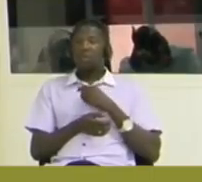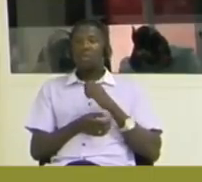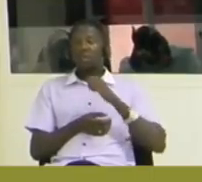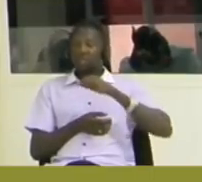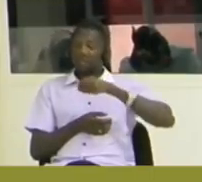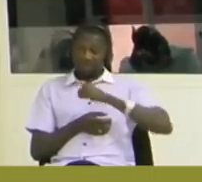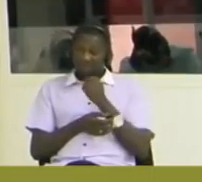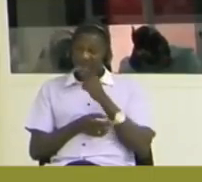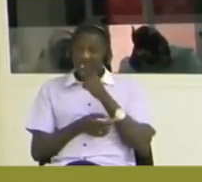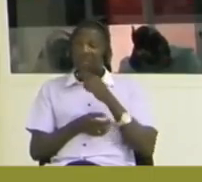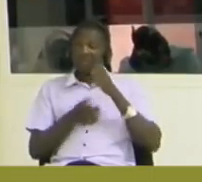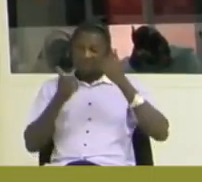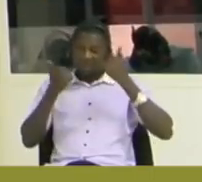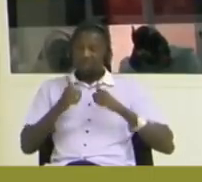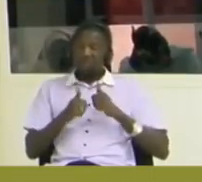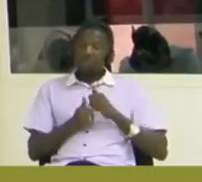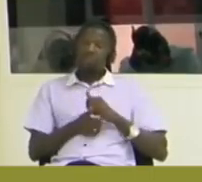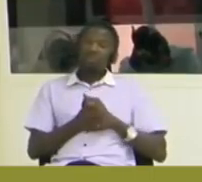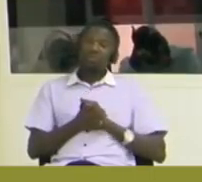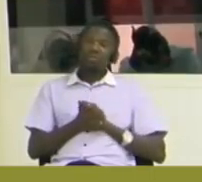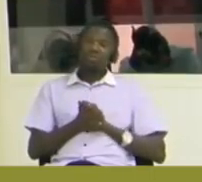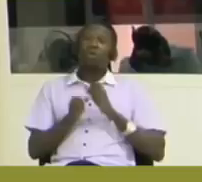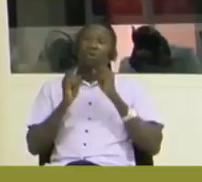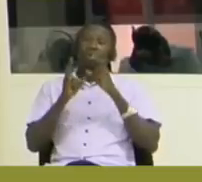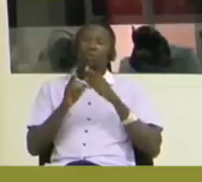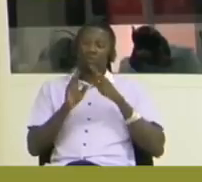Okay, let us move on.